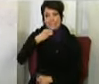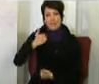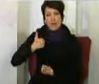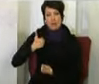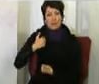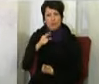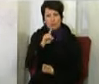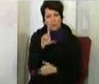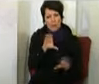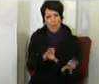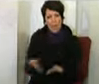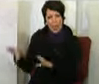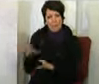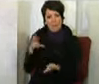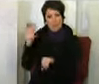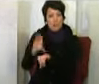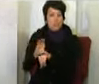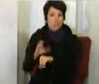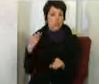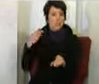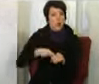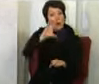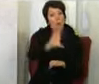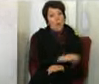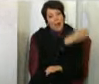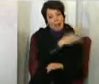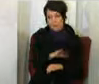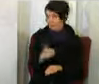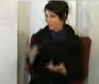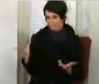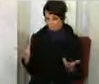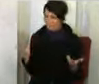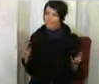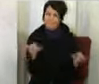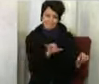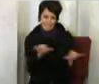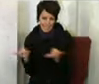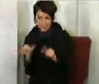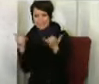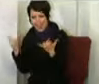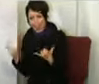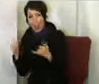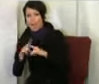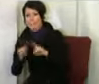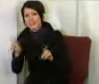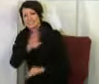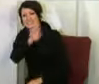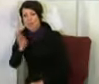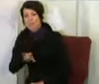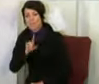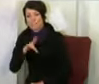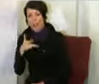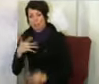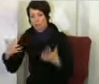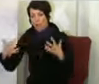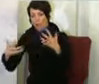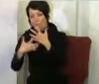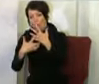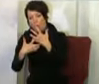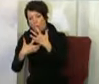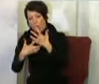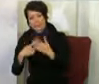very active in my church, to include singing in the choir, which of course I do now, but had never really fit in. Something